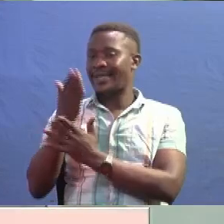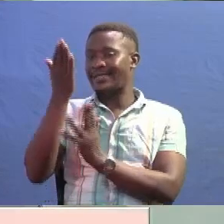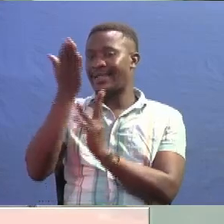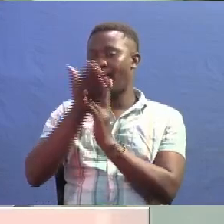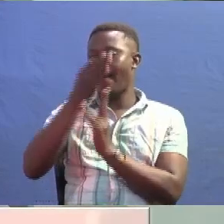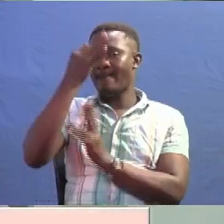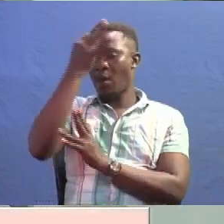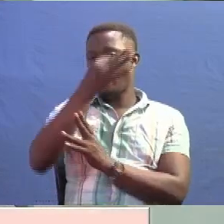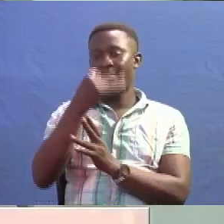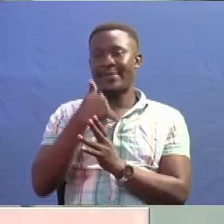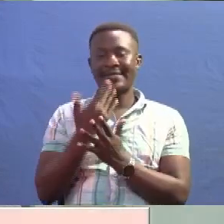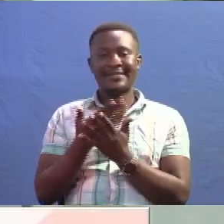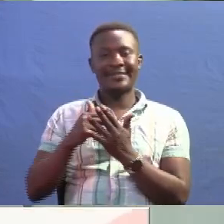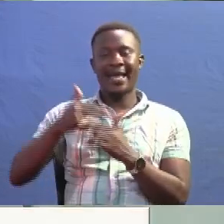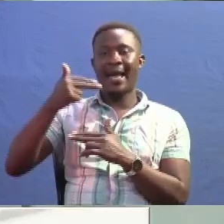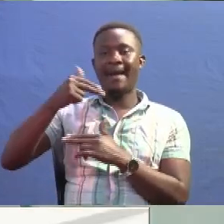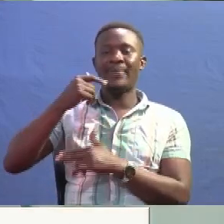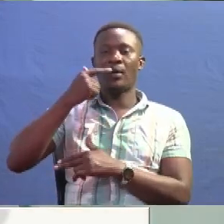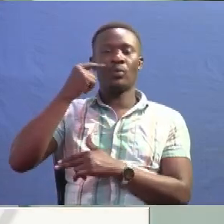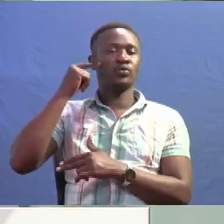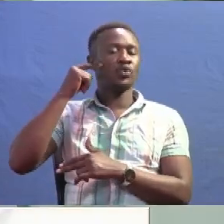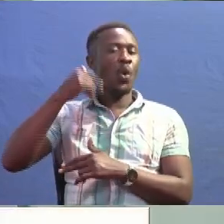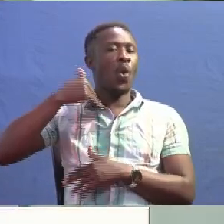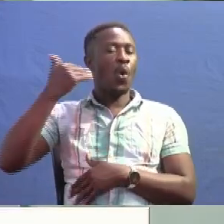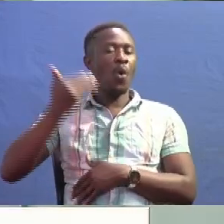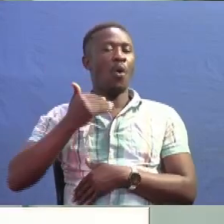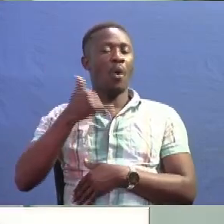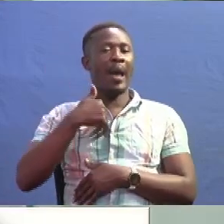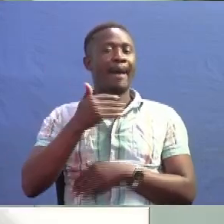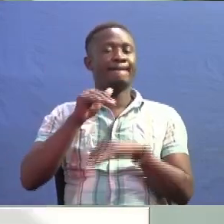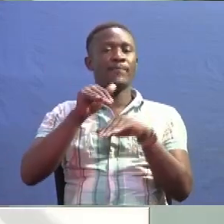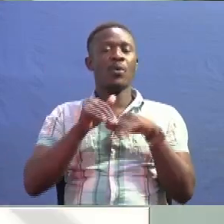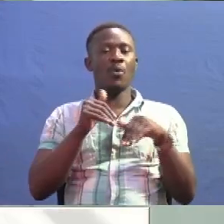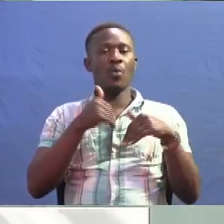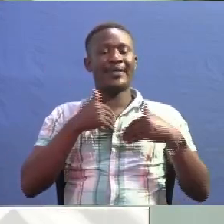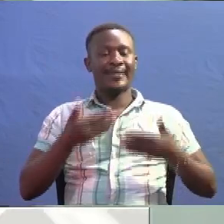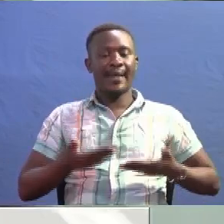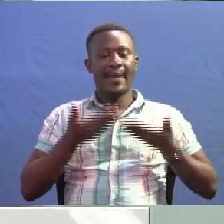the upper jaw area. So we always wait